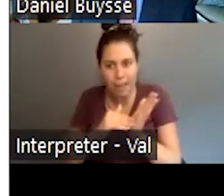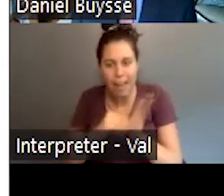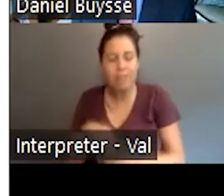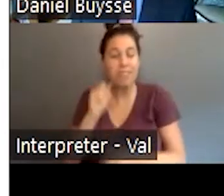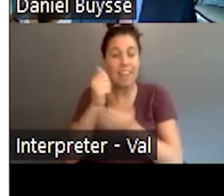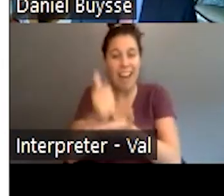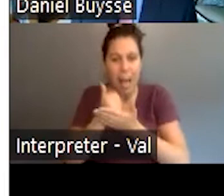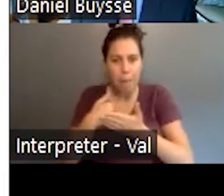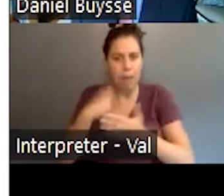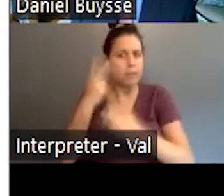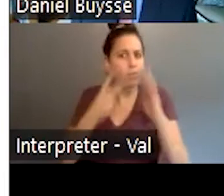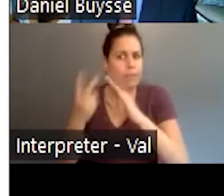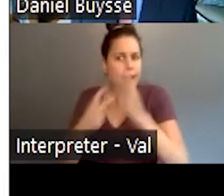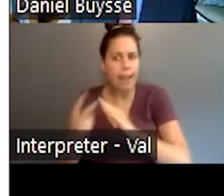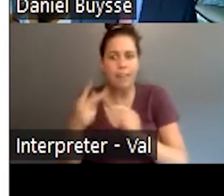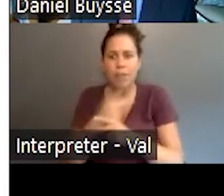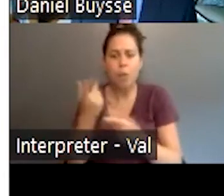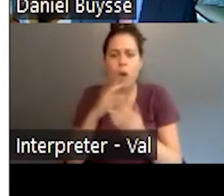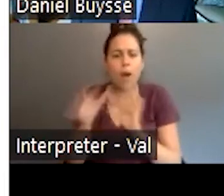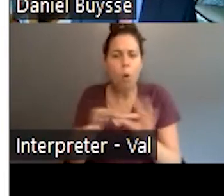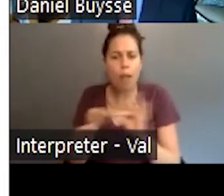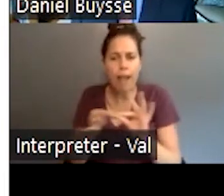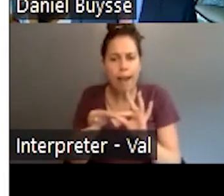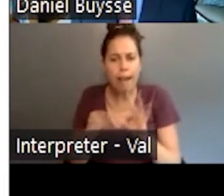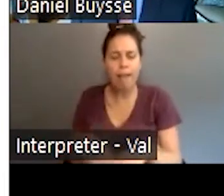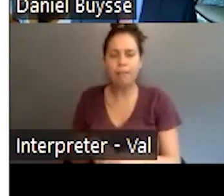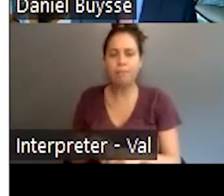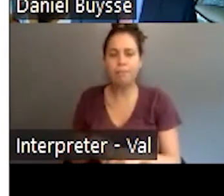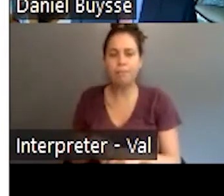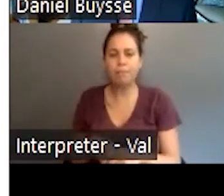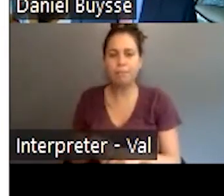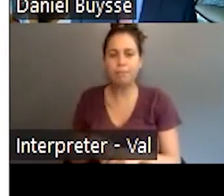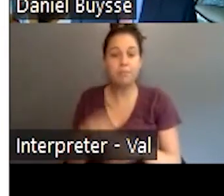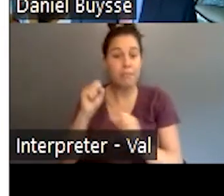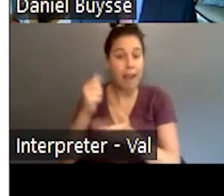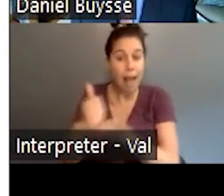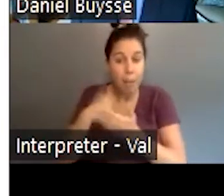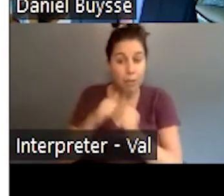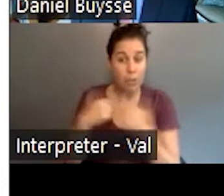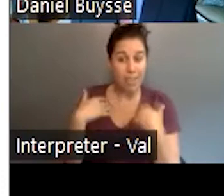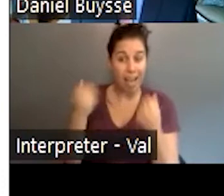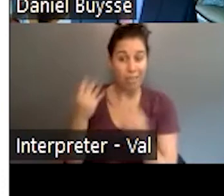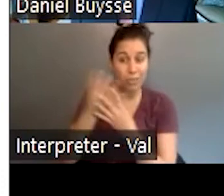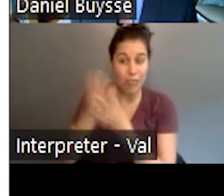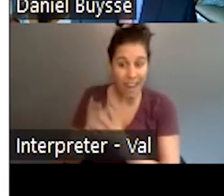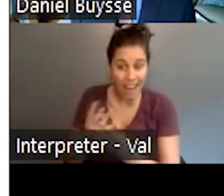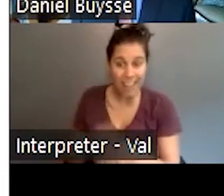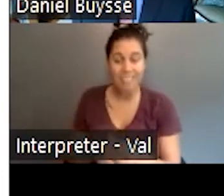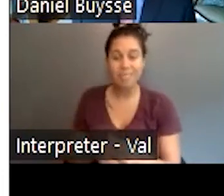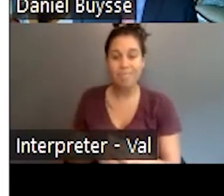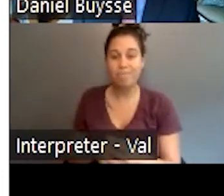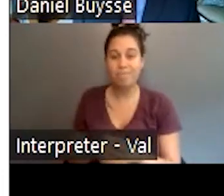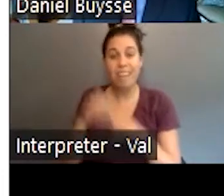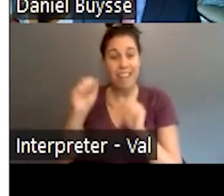and predictors. It may also have a role in health screenings, and it may accelerate and change